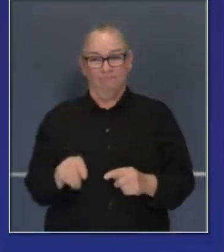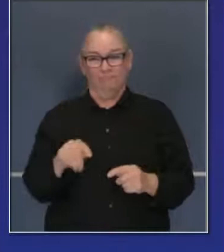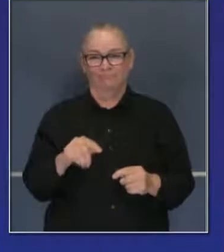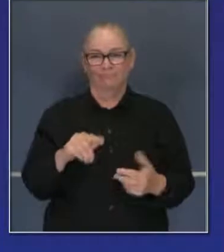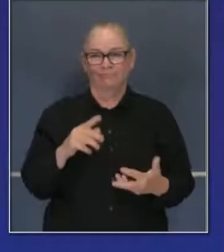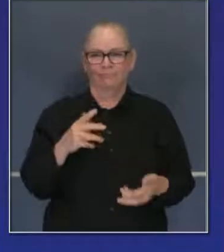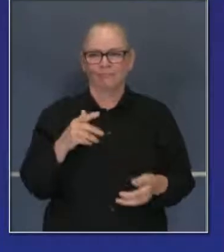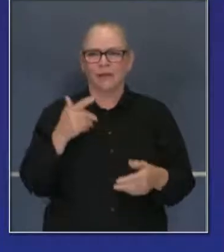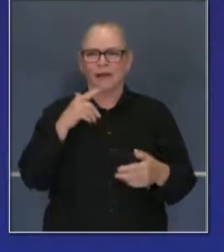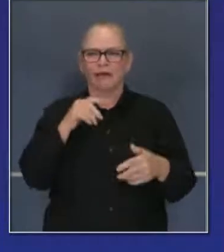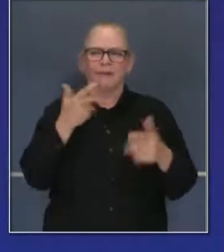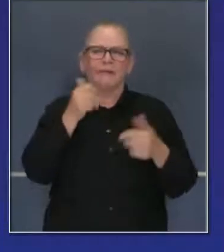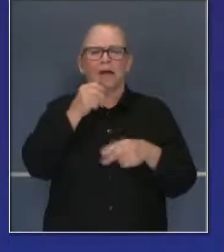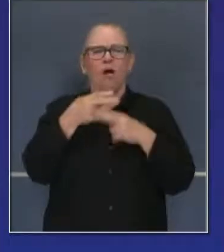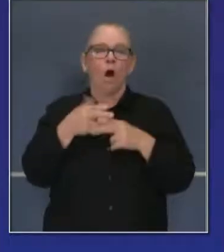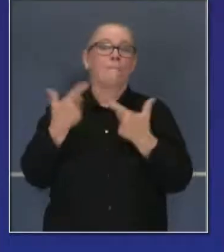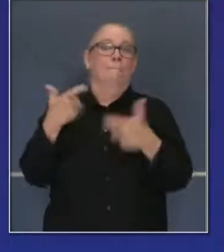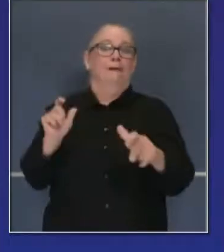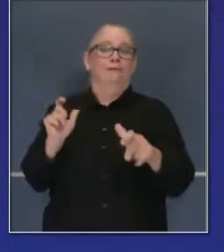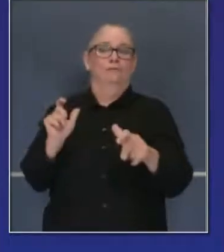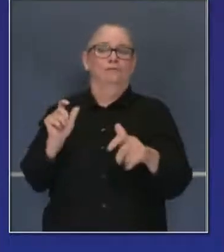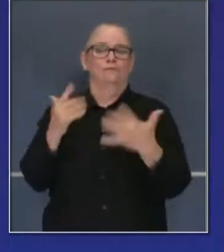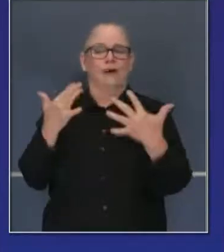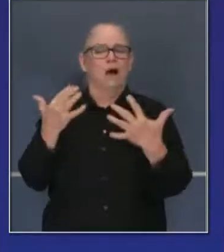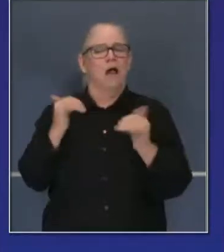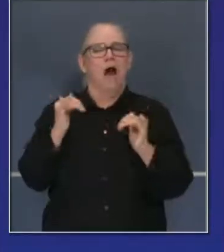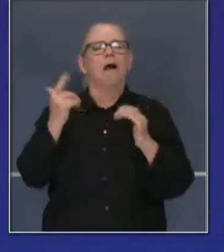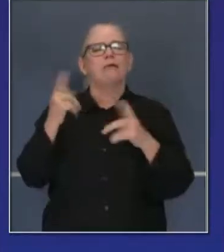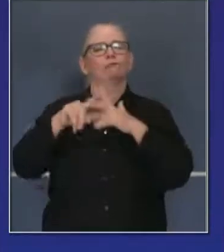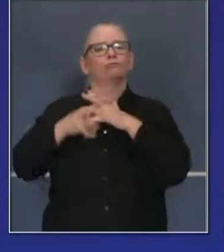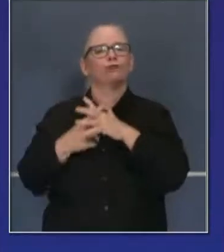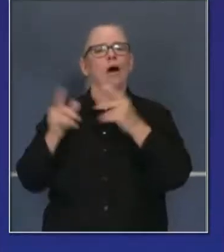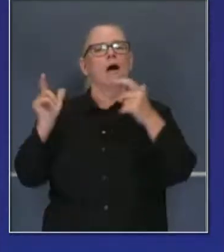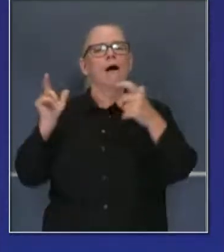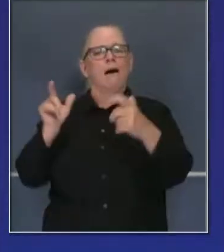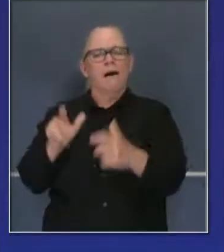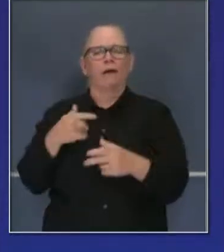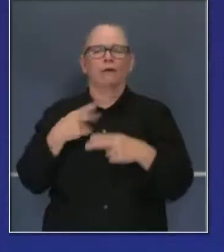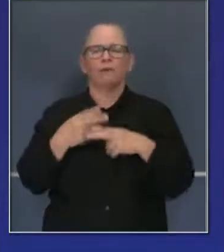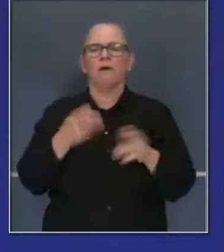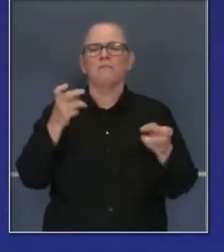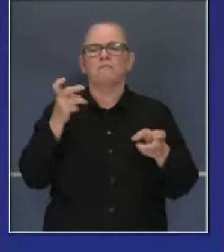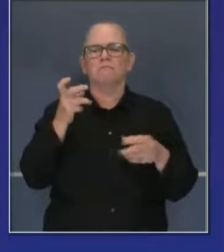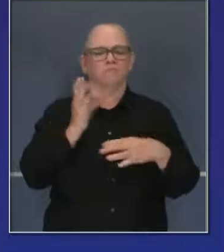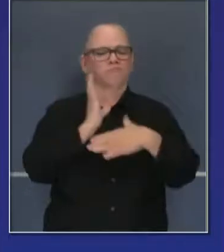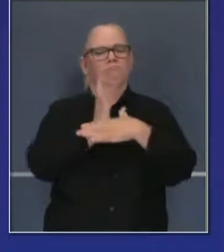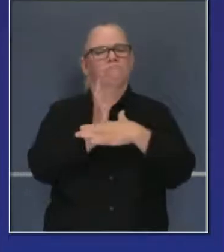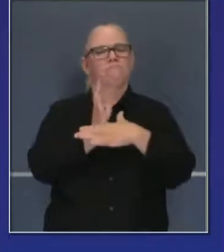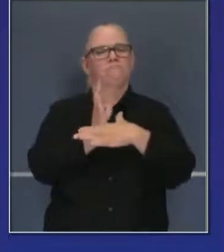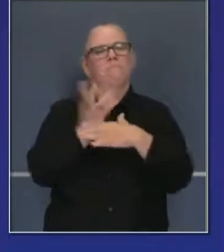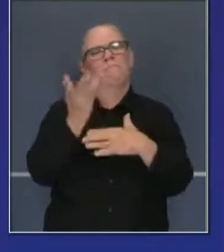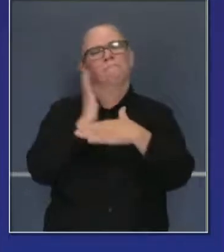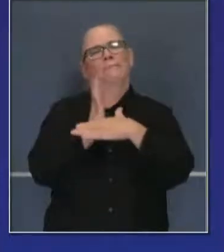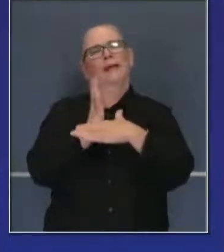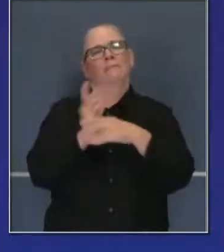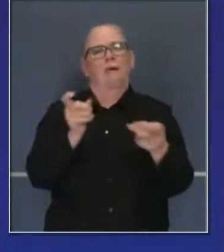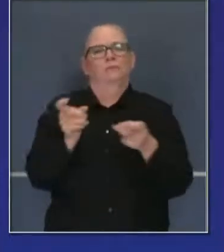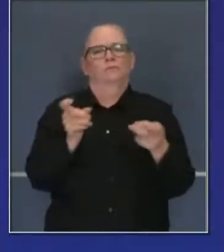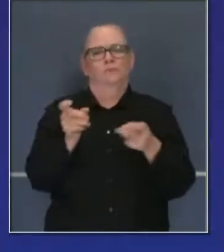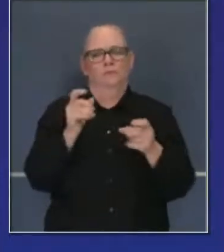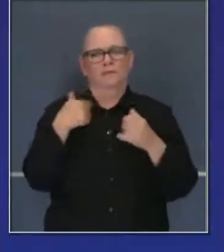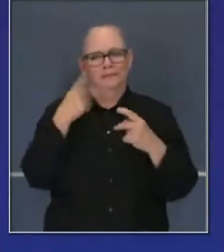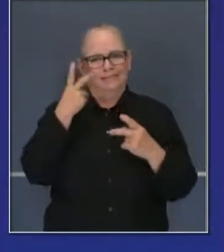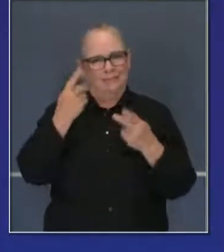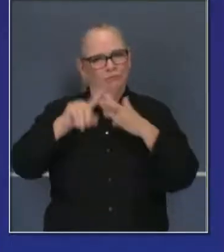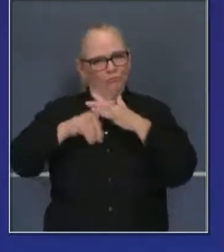complexes because of the suppression and because of the containment that has been done. And it's just testament to CAL FIRE